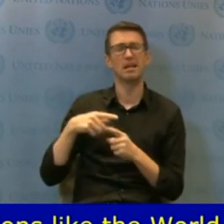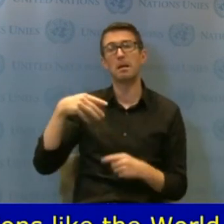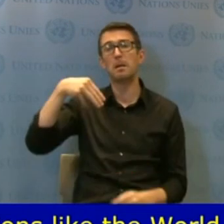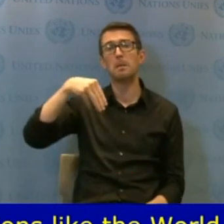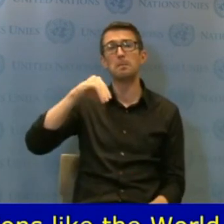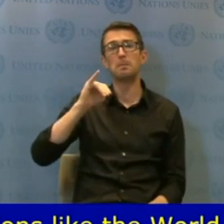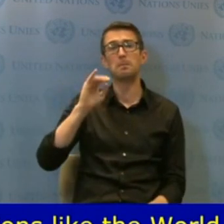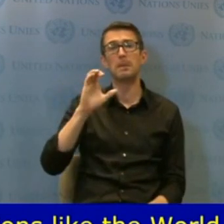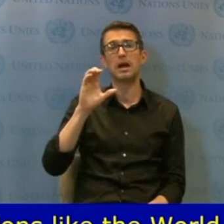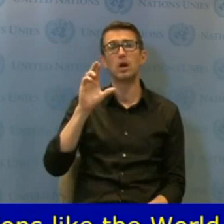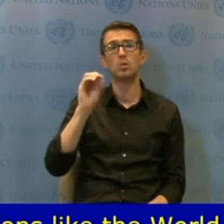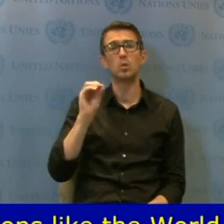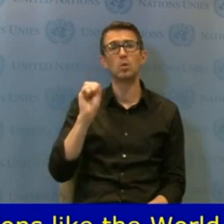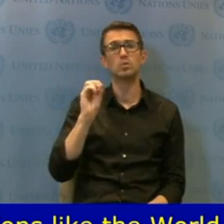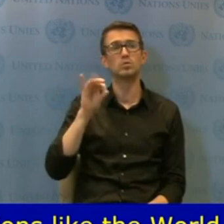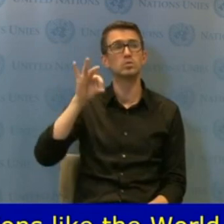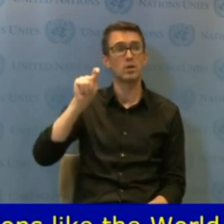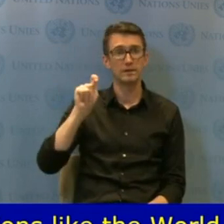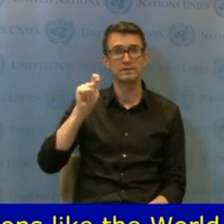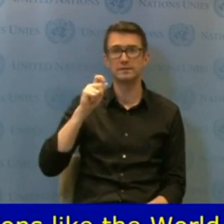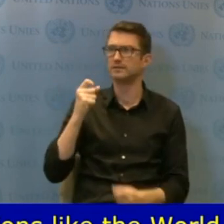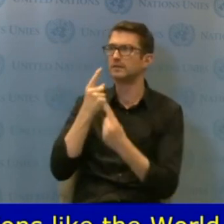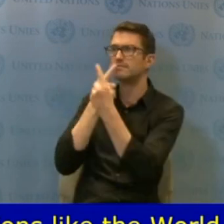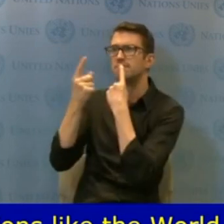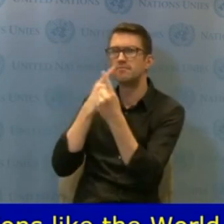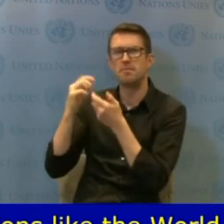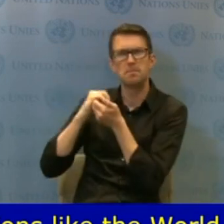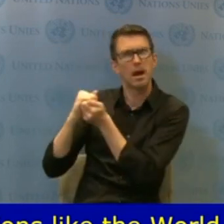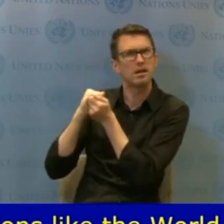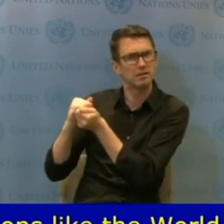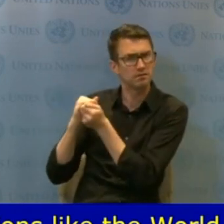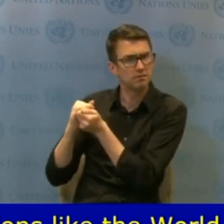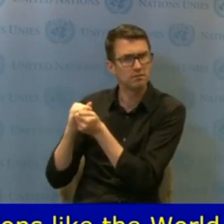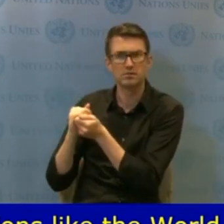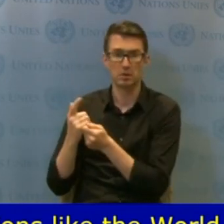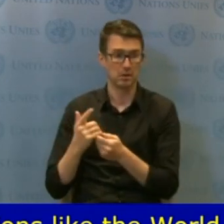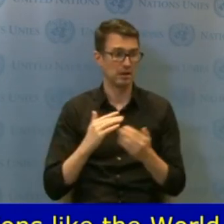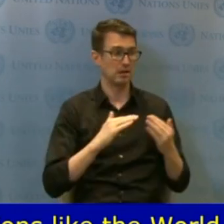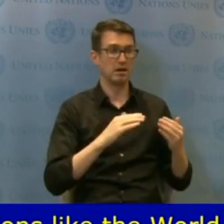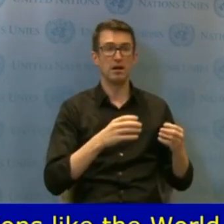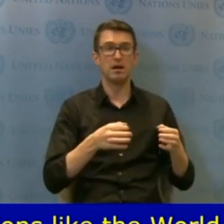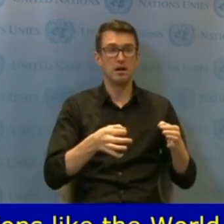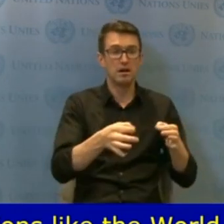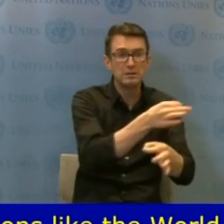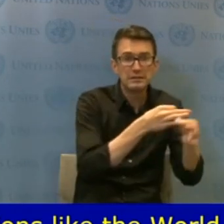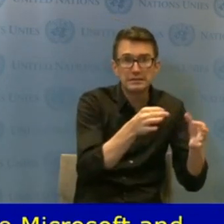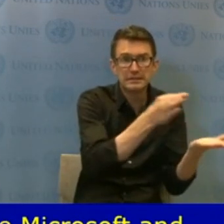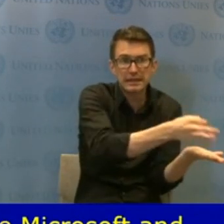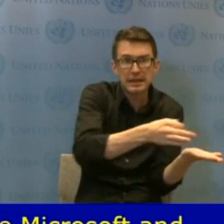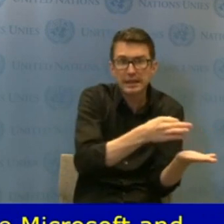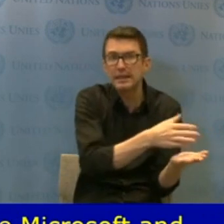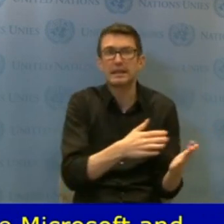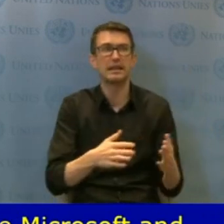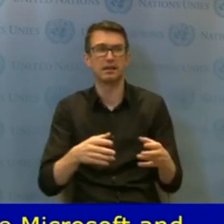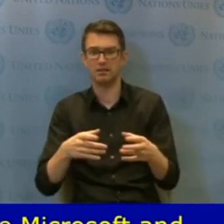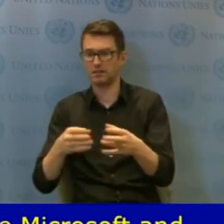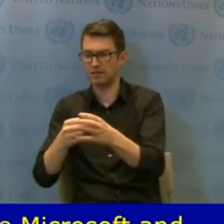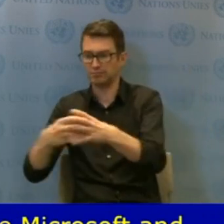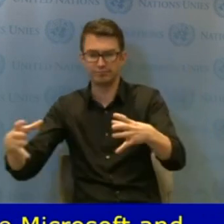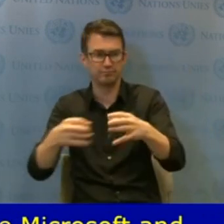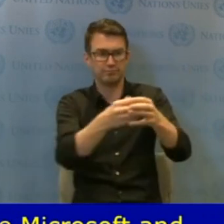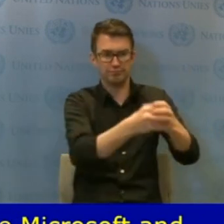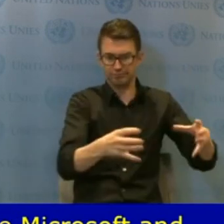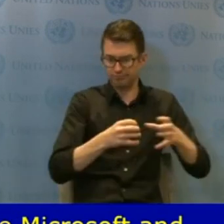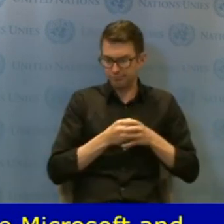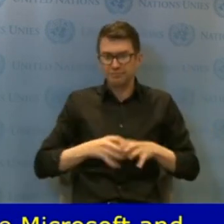it up. One of the ways that we're doing this is we are working on a global initiative called Smart